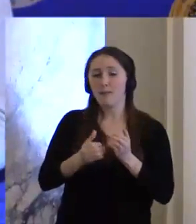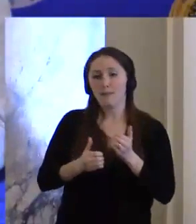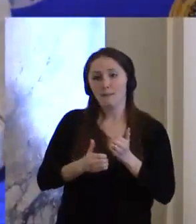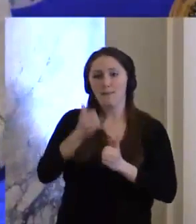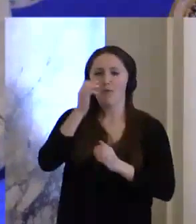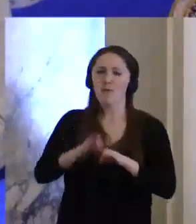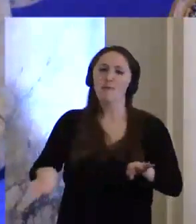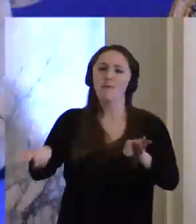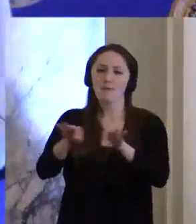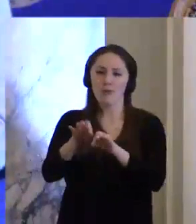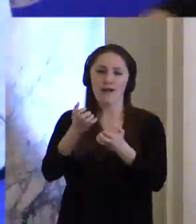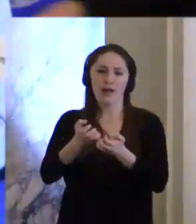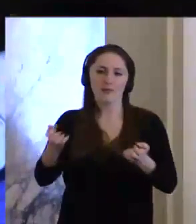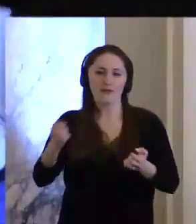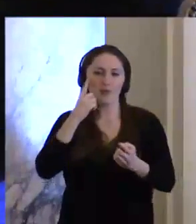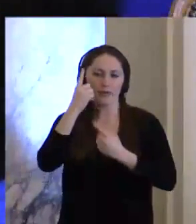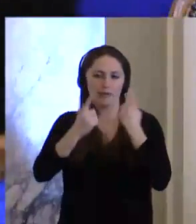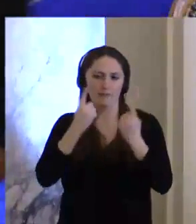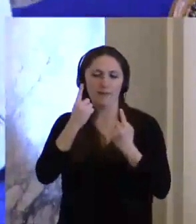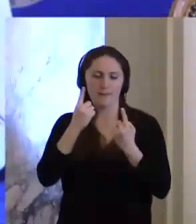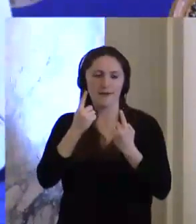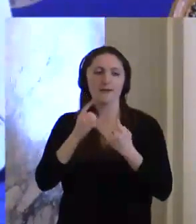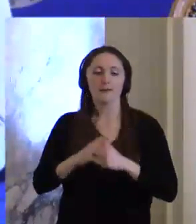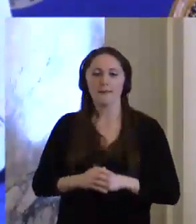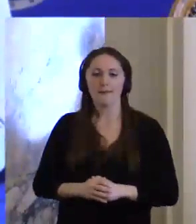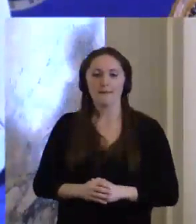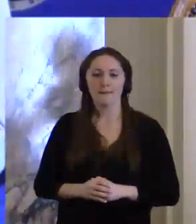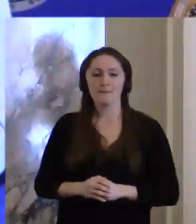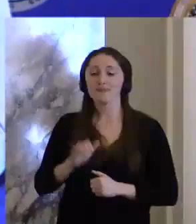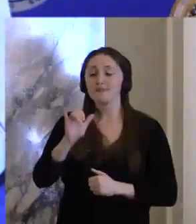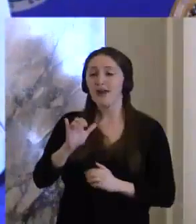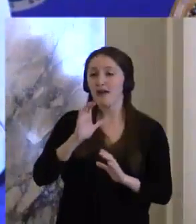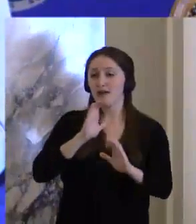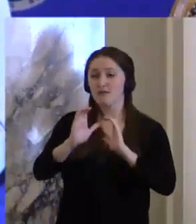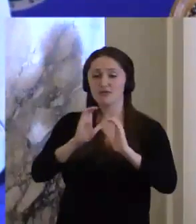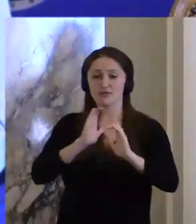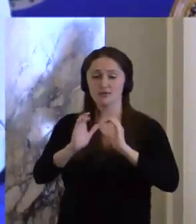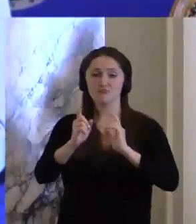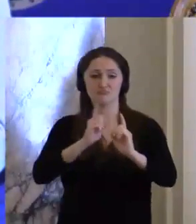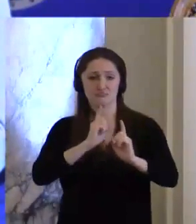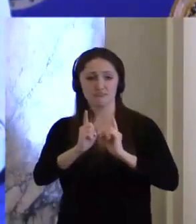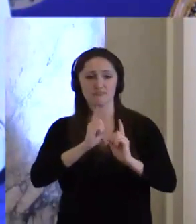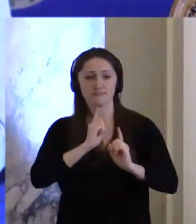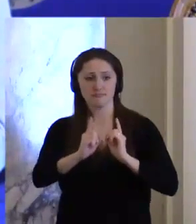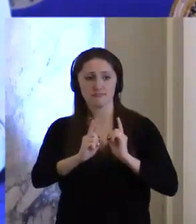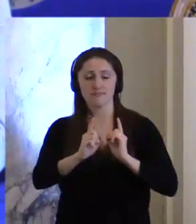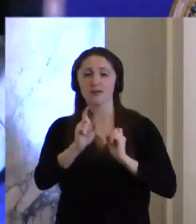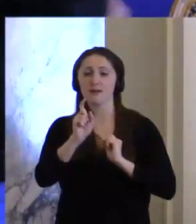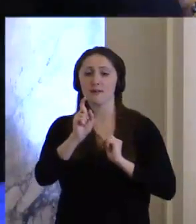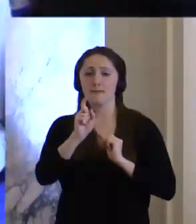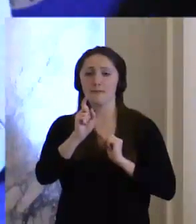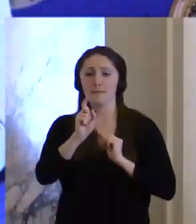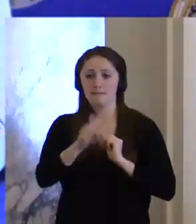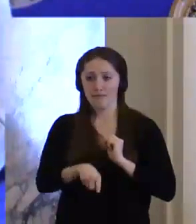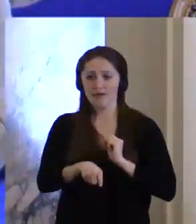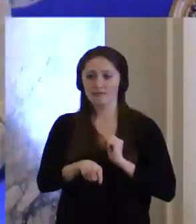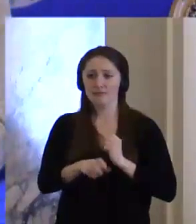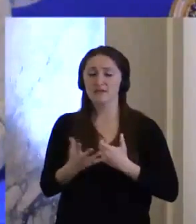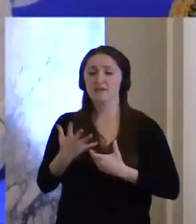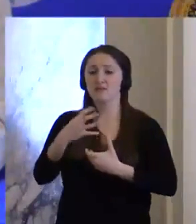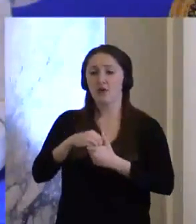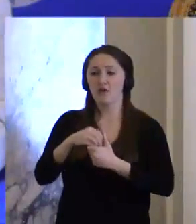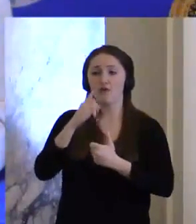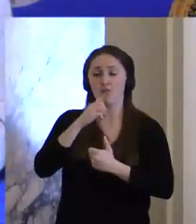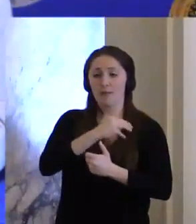to consider. So I think this is a conversation that needs to be had. I think the composition of the membership in terms